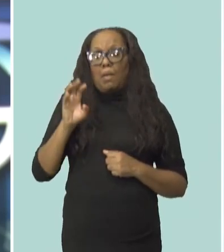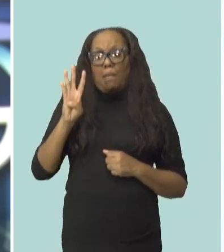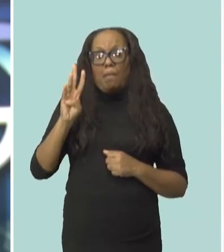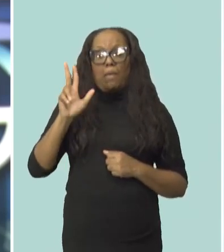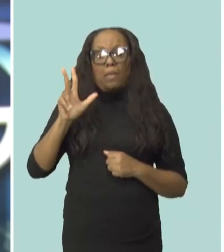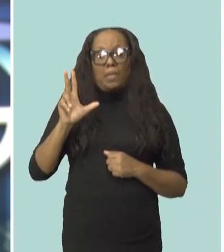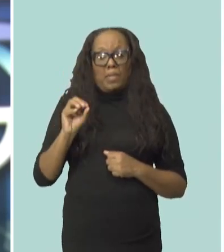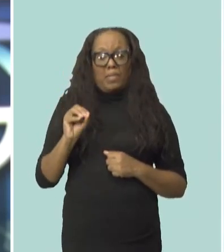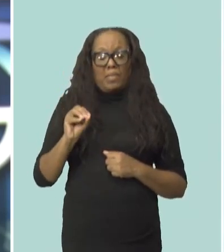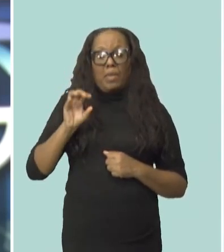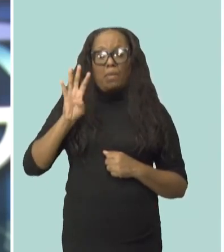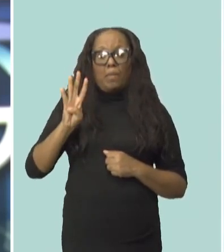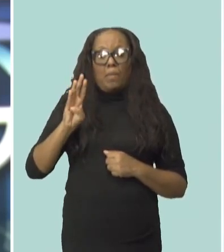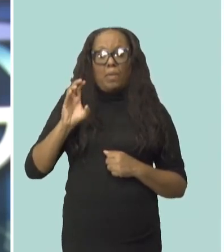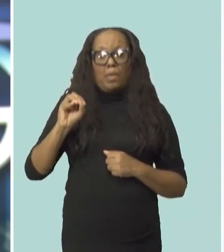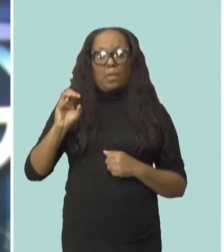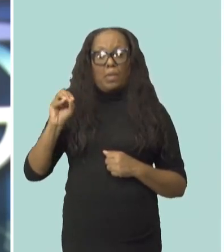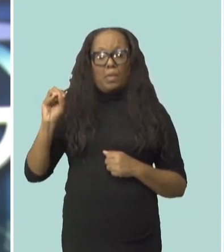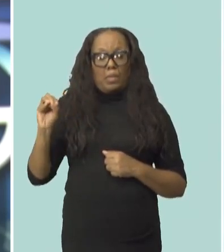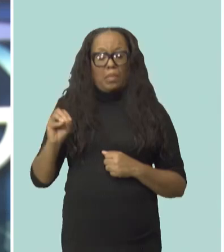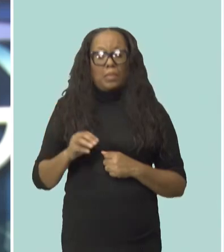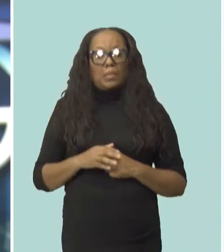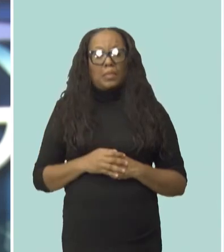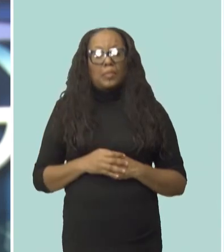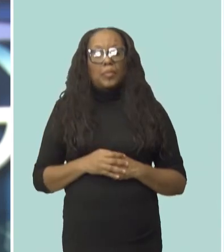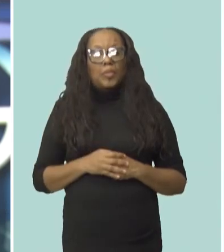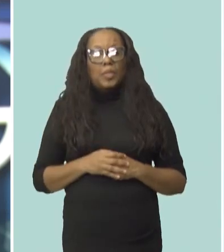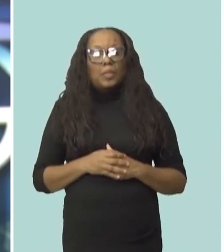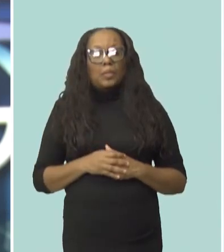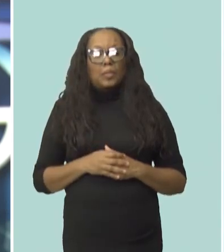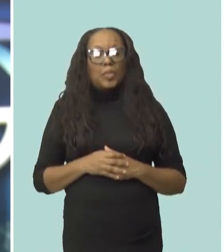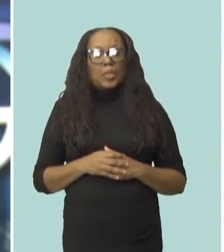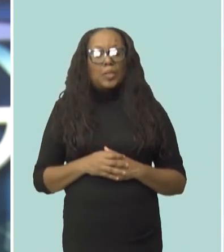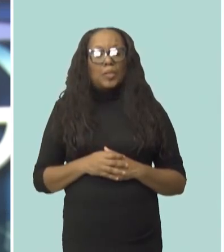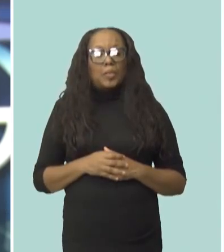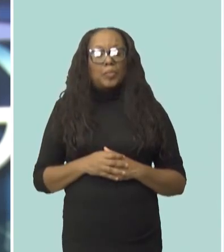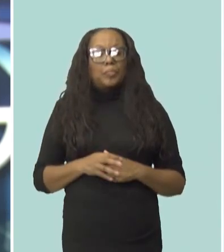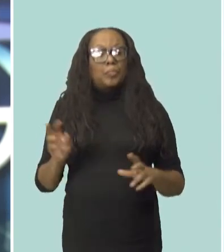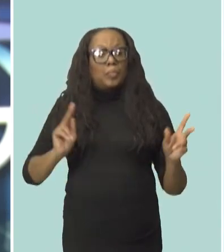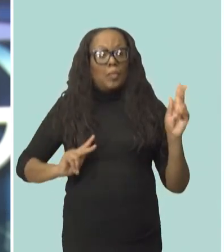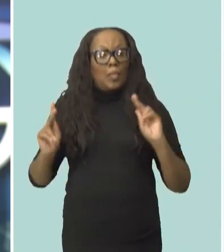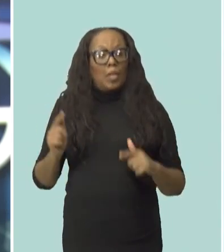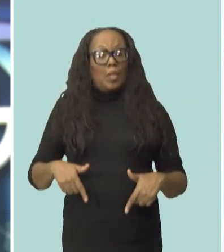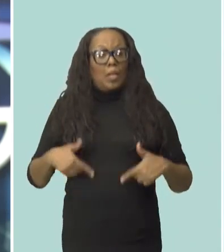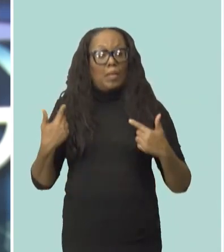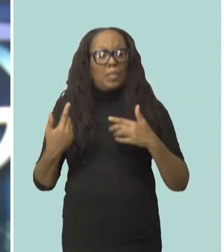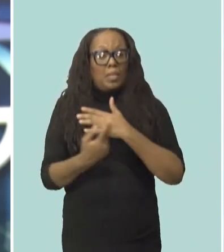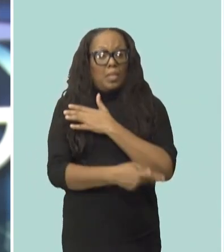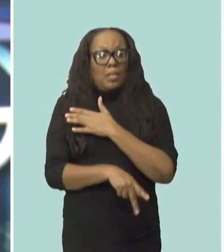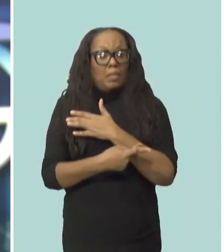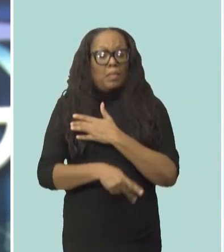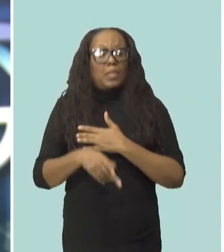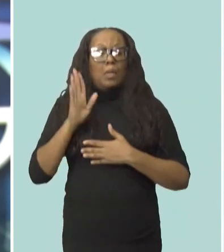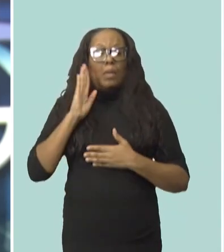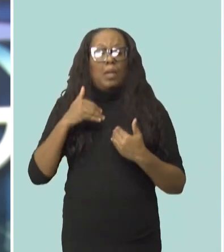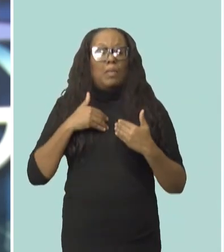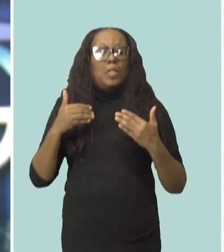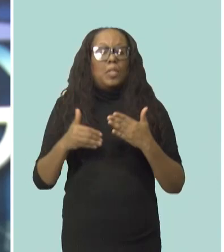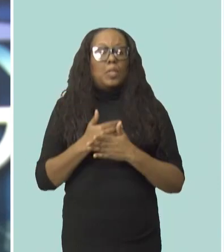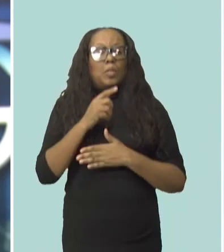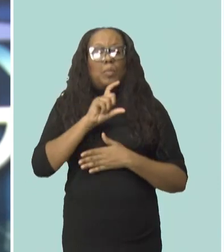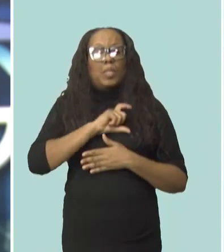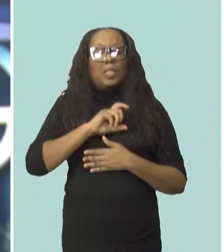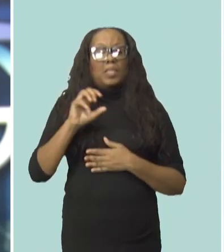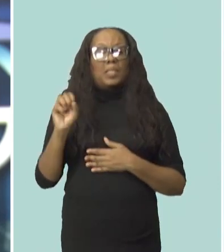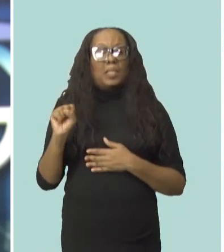at 430-4000. Residents of St. Philip are set to benefit from a new police